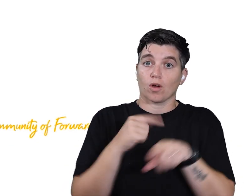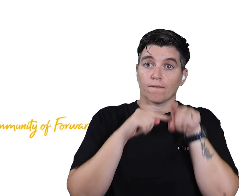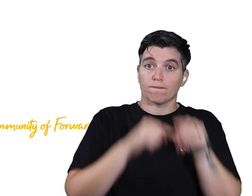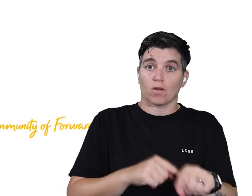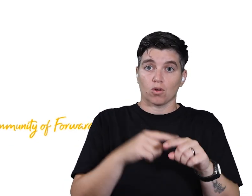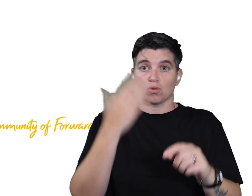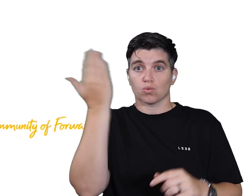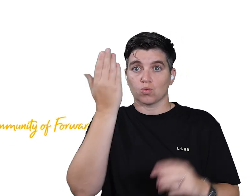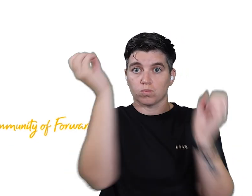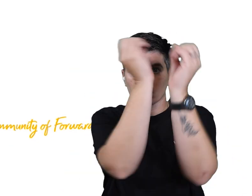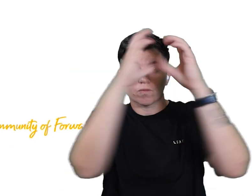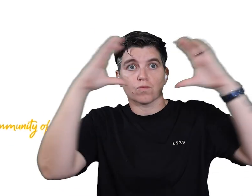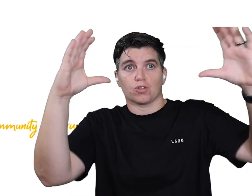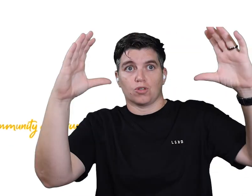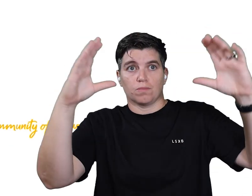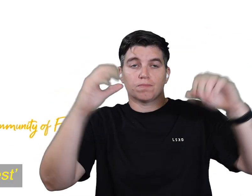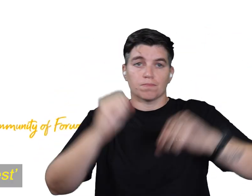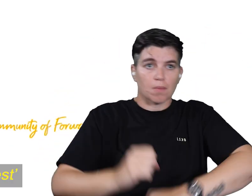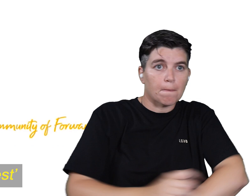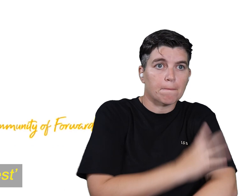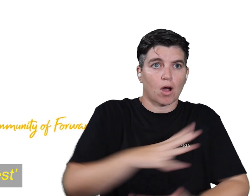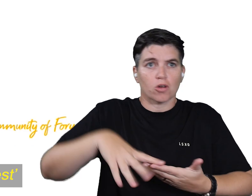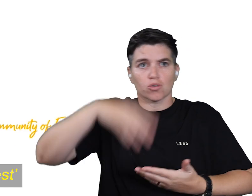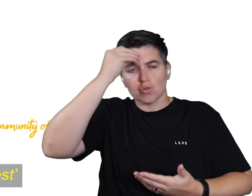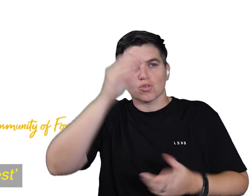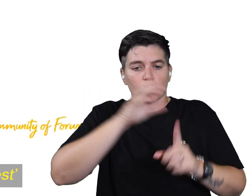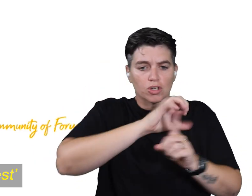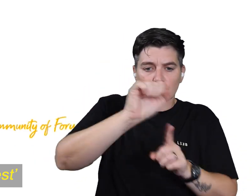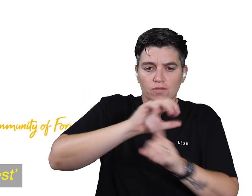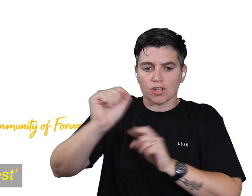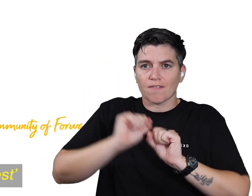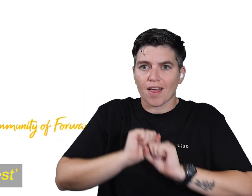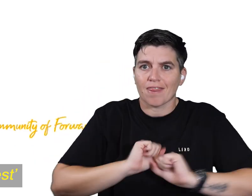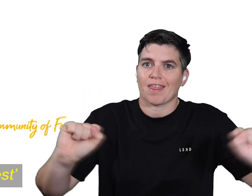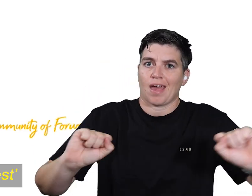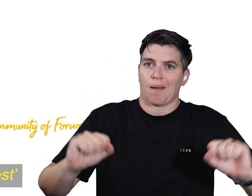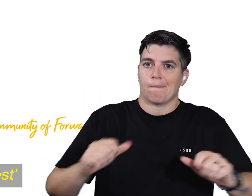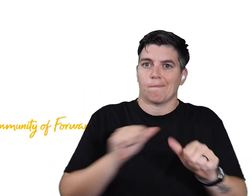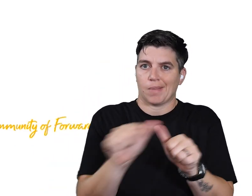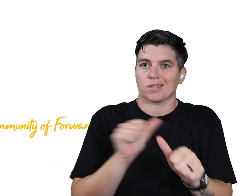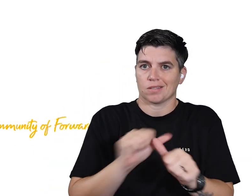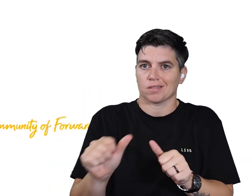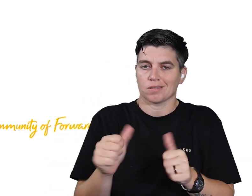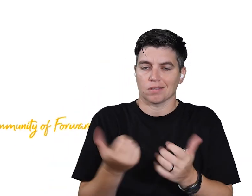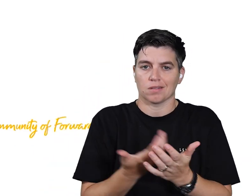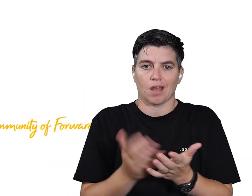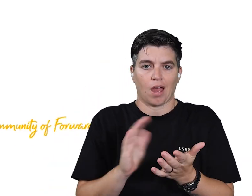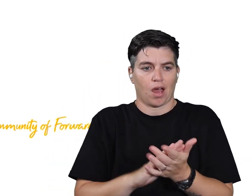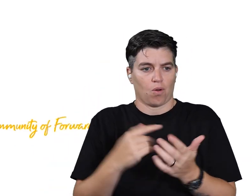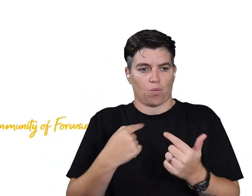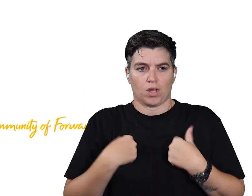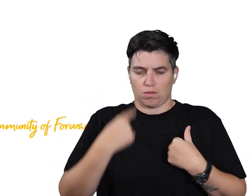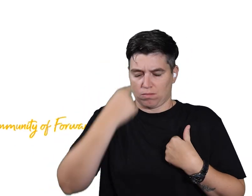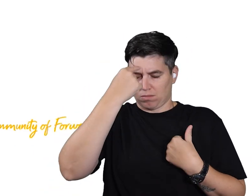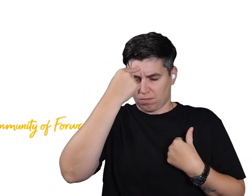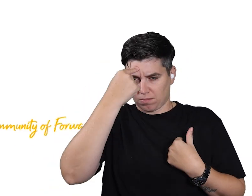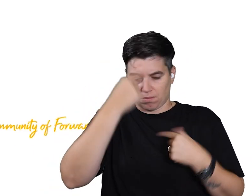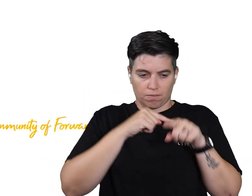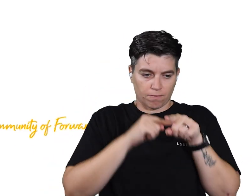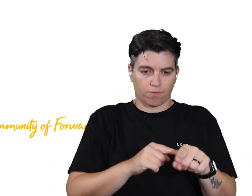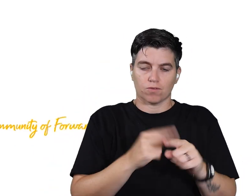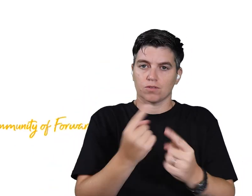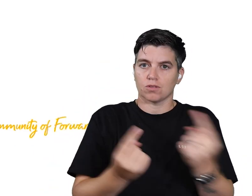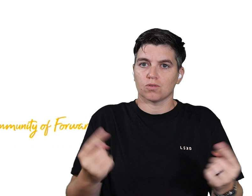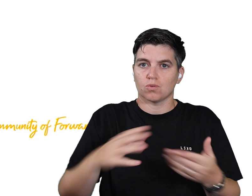students are the vision and values of the school. Inspiring students to achieve their personal best is at the forefront of our work as leaders and